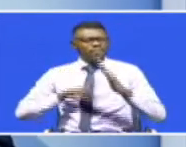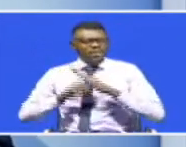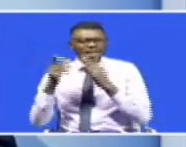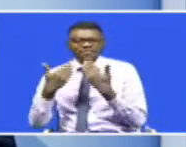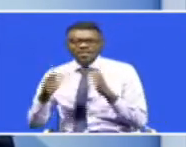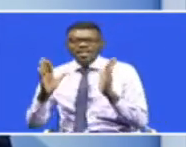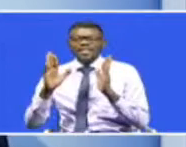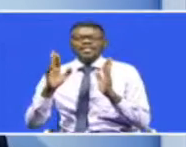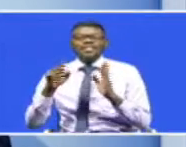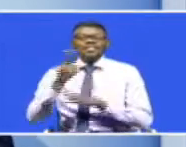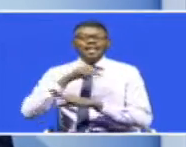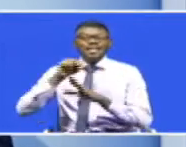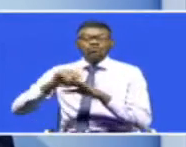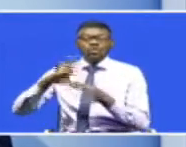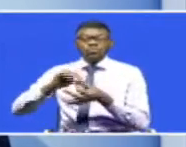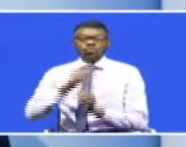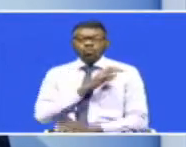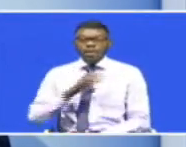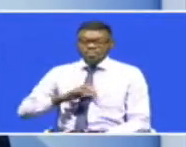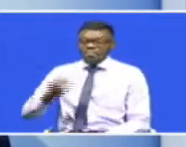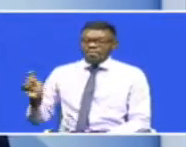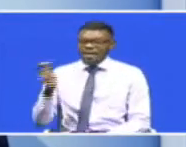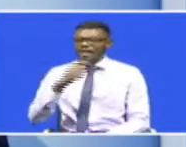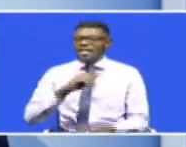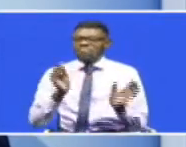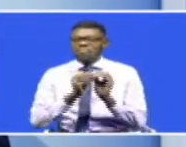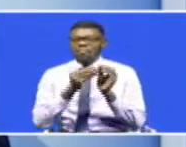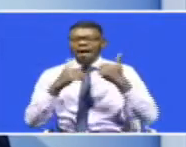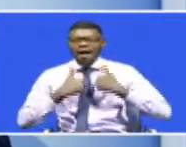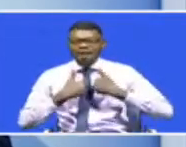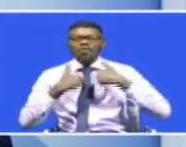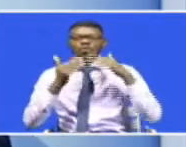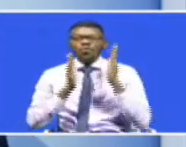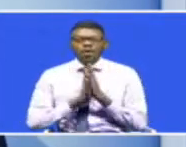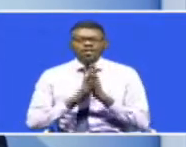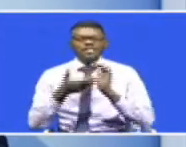Olympic Committee of Kenya, NOC, held a consultative meeting with affiliate national federations to give